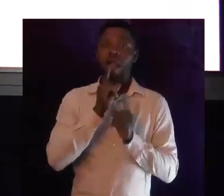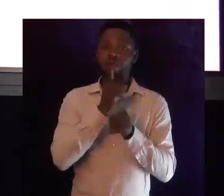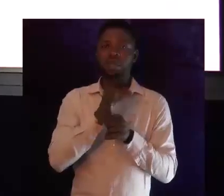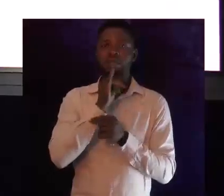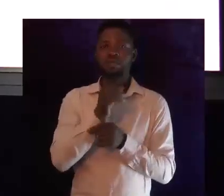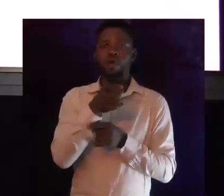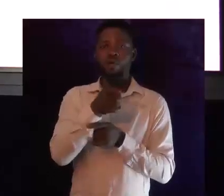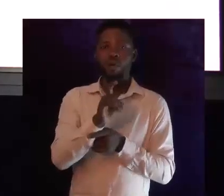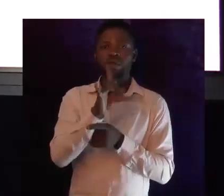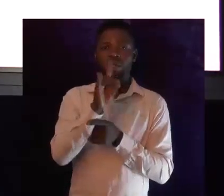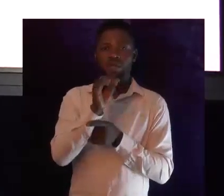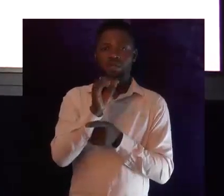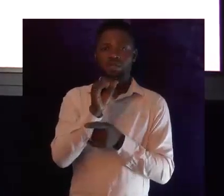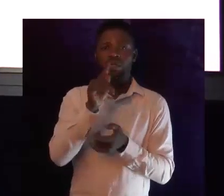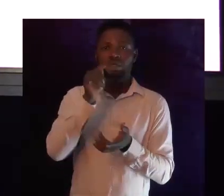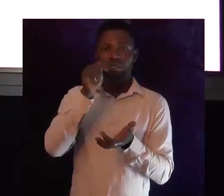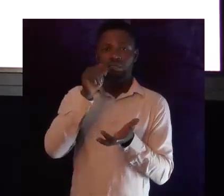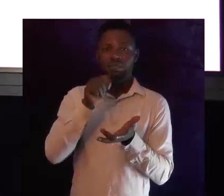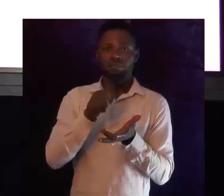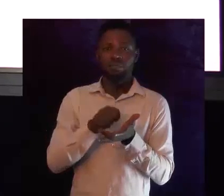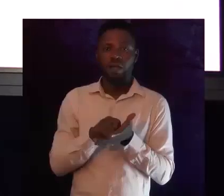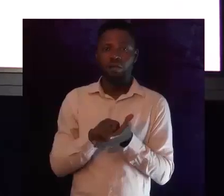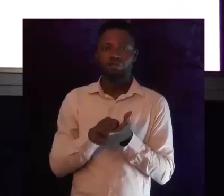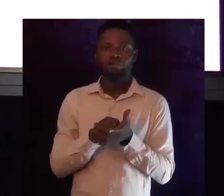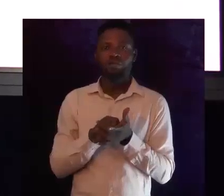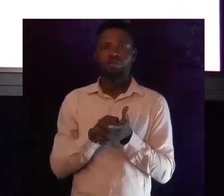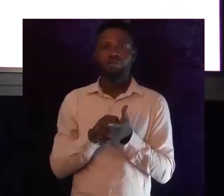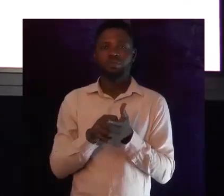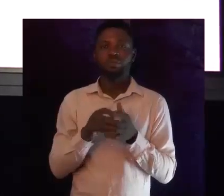to go. The final answer, my friend, is